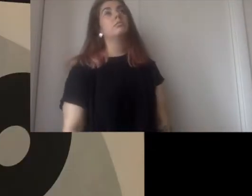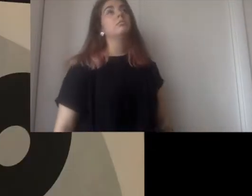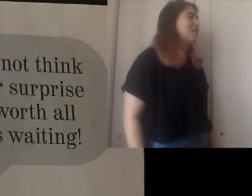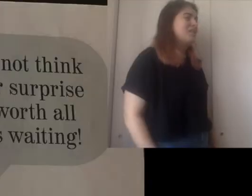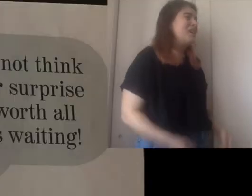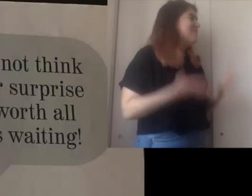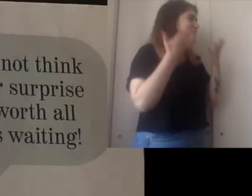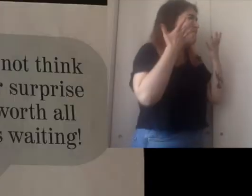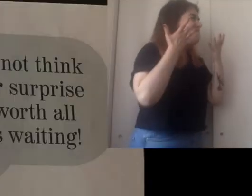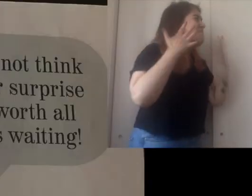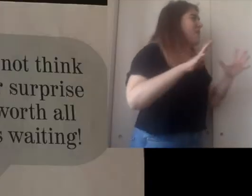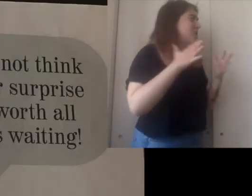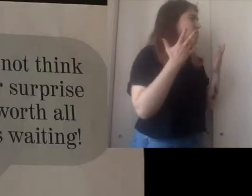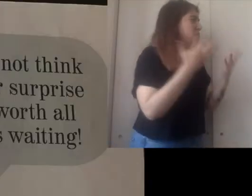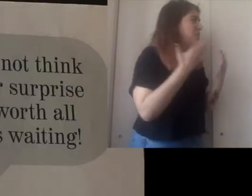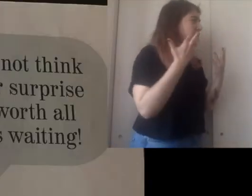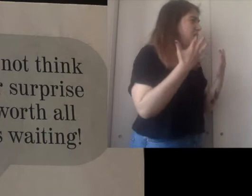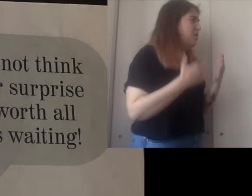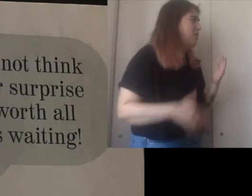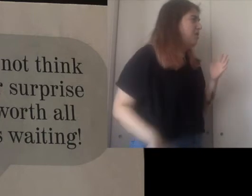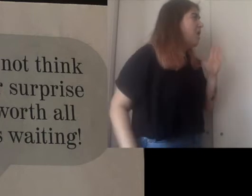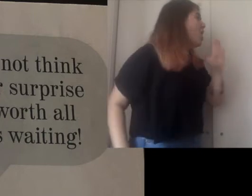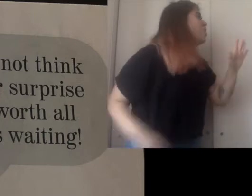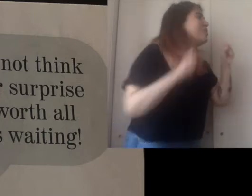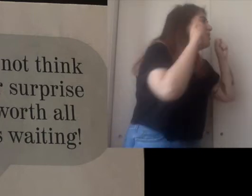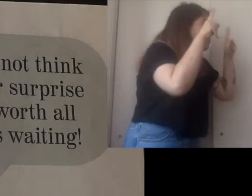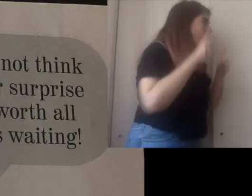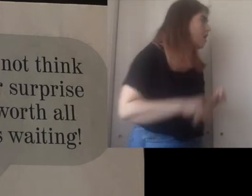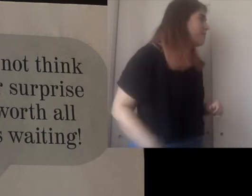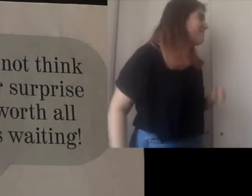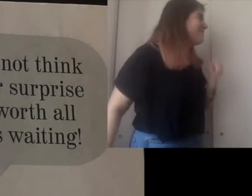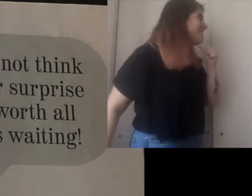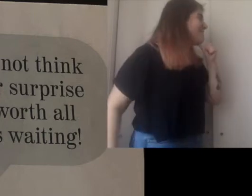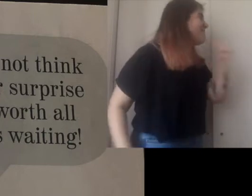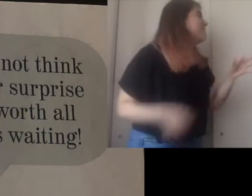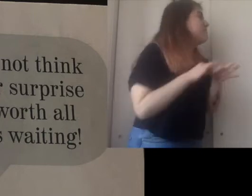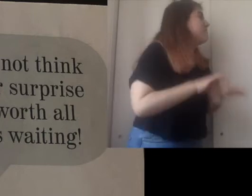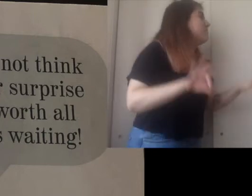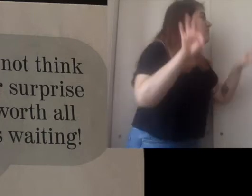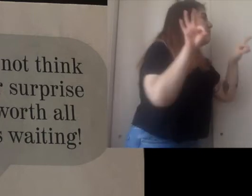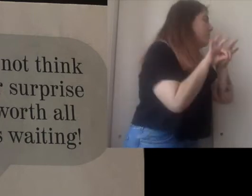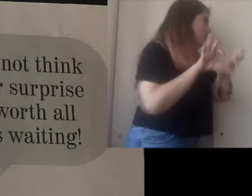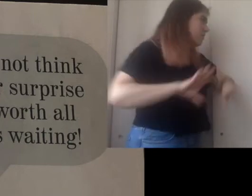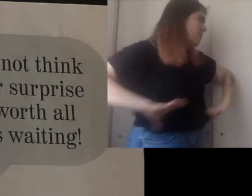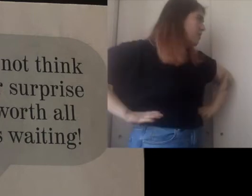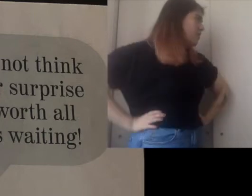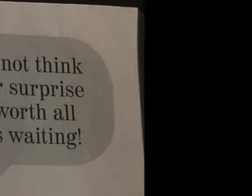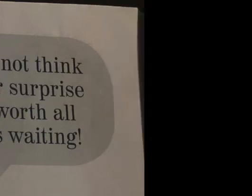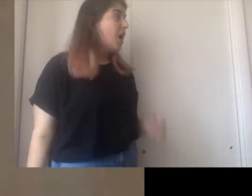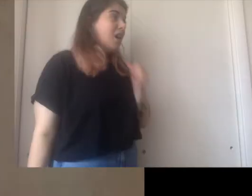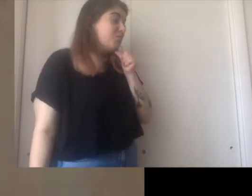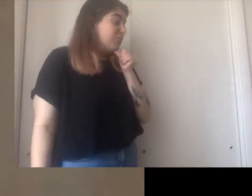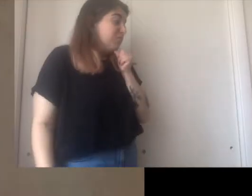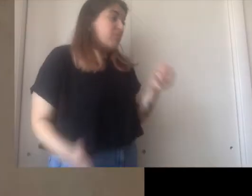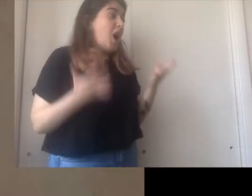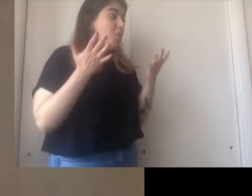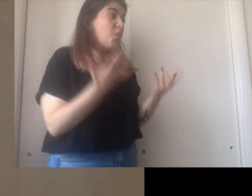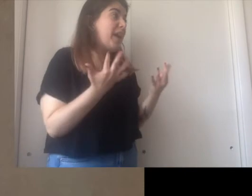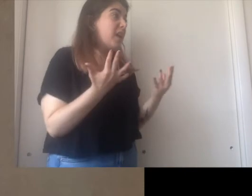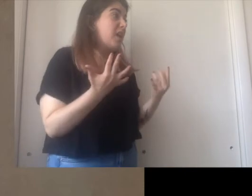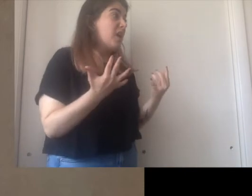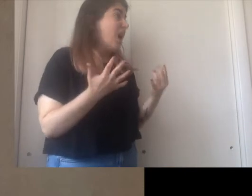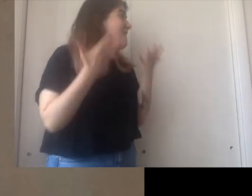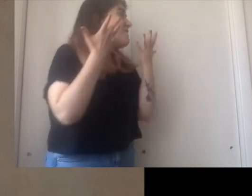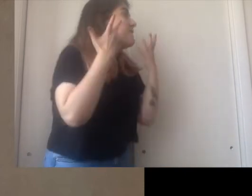Groan. I am done waiting. I do not think your surprise is worth all this waiting. I